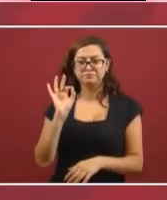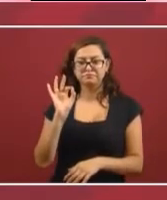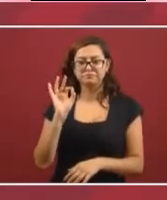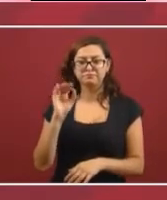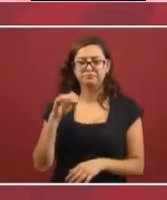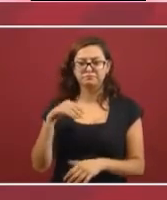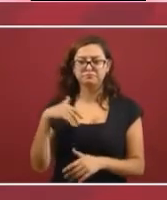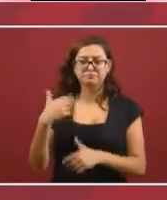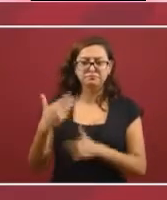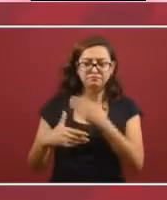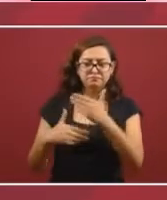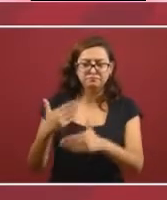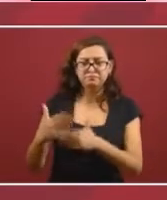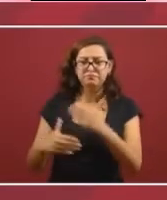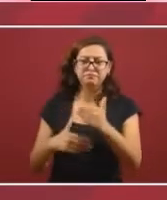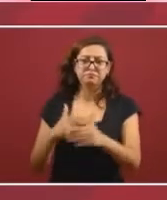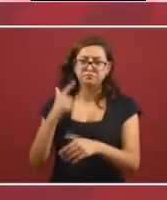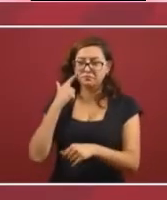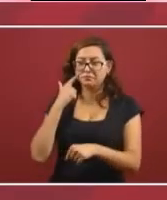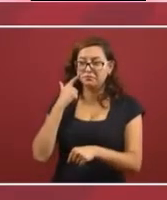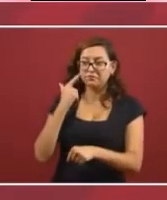just pick at random,